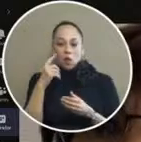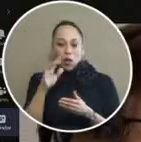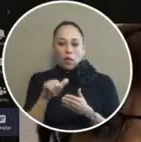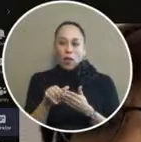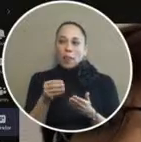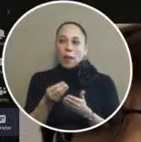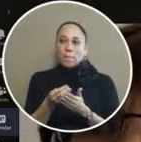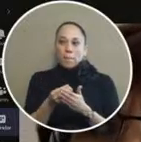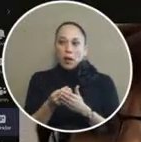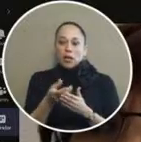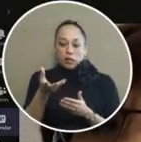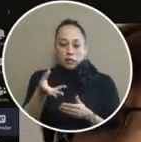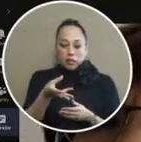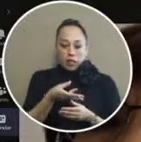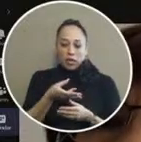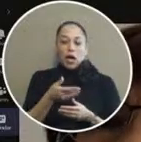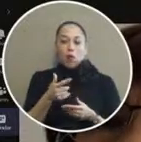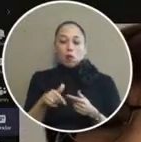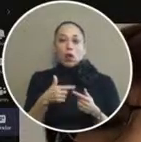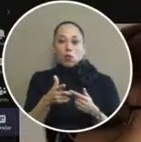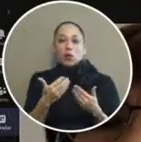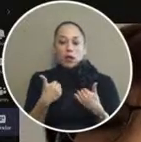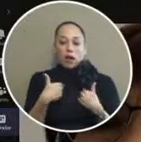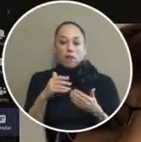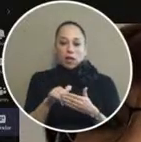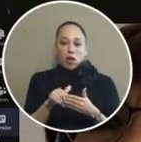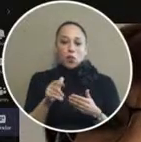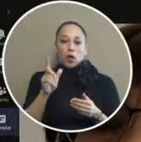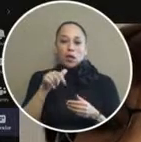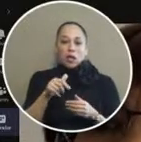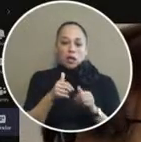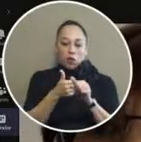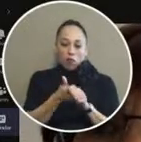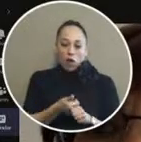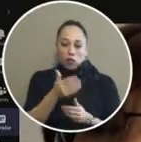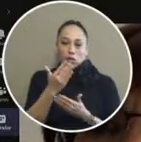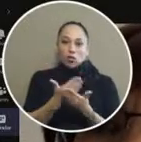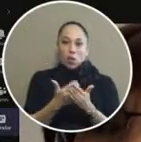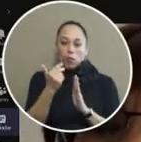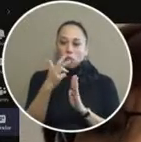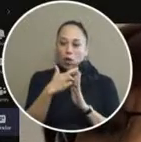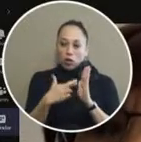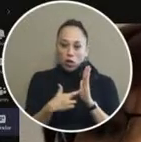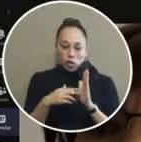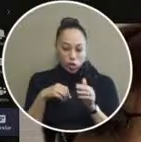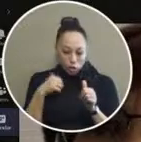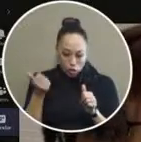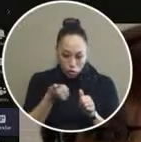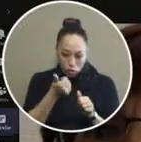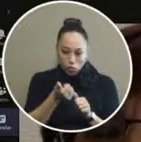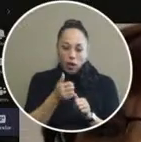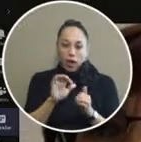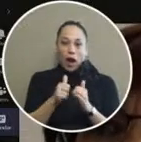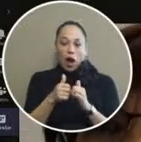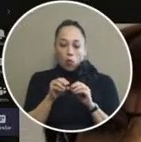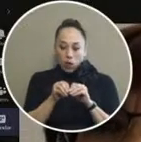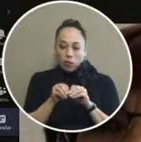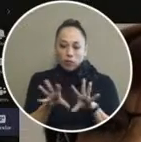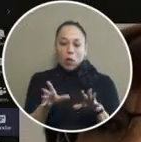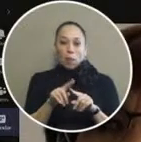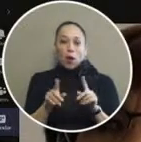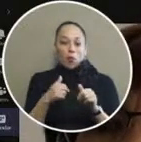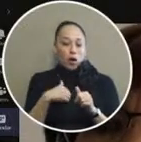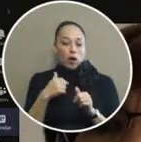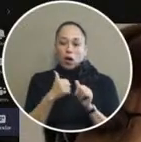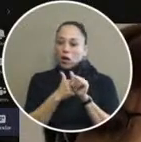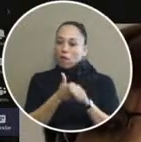funding that she's obtaining. And once we do have it, we do have to follow some regulations, ensure that we track how we're handing those out, but we would follow the